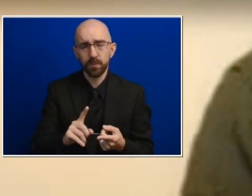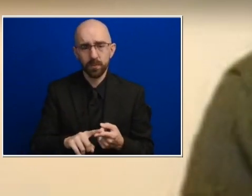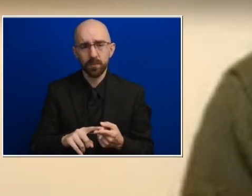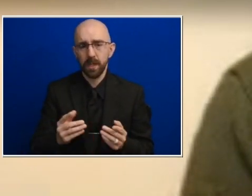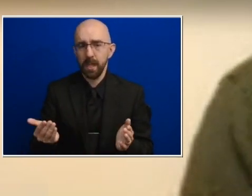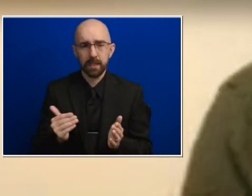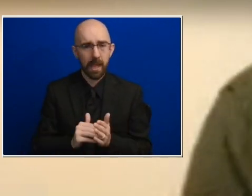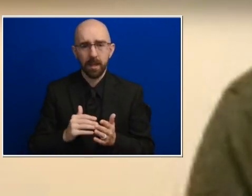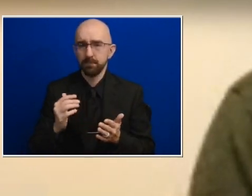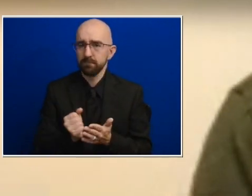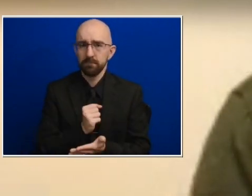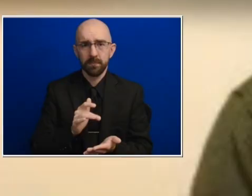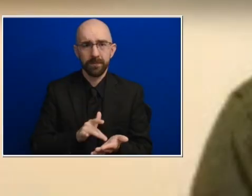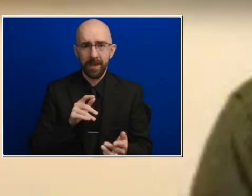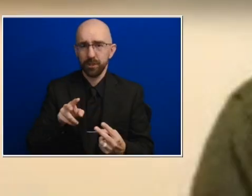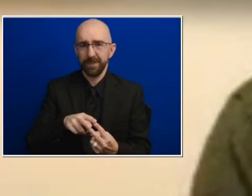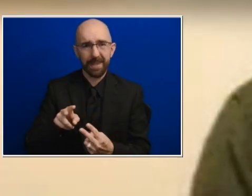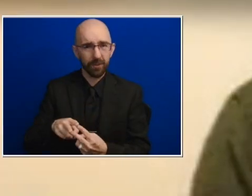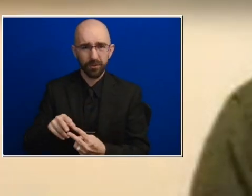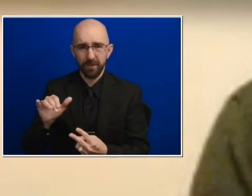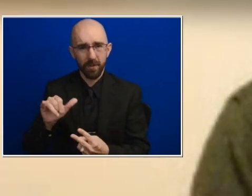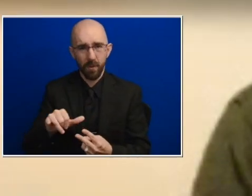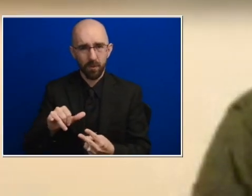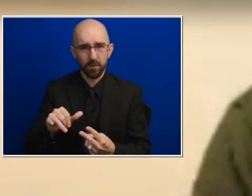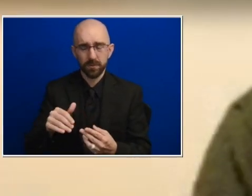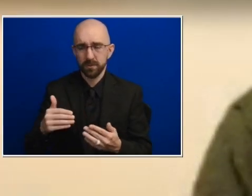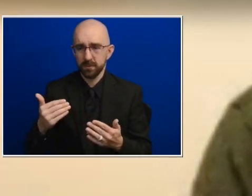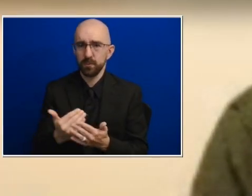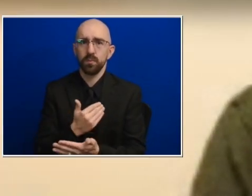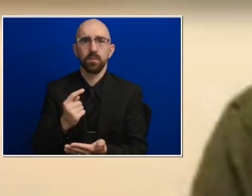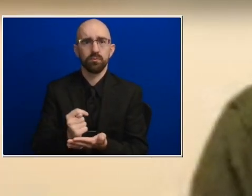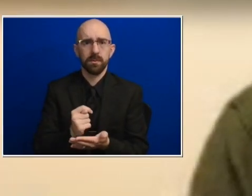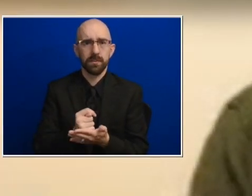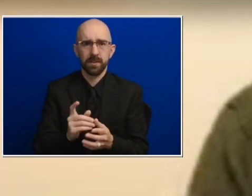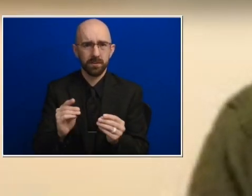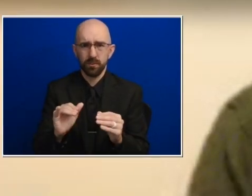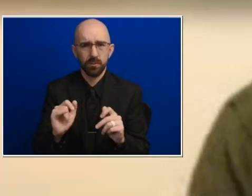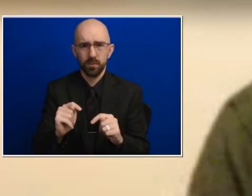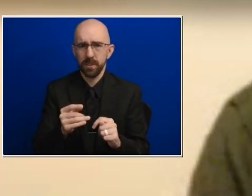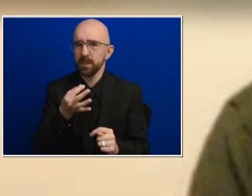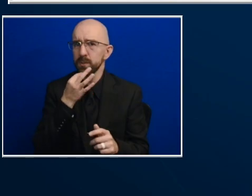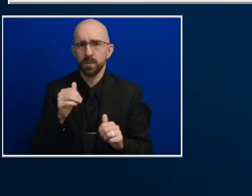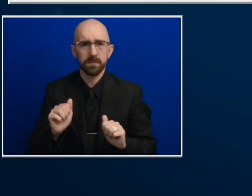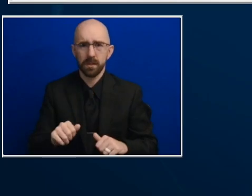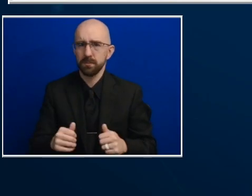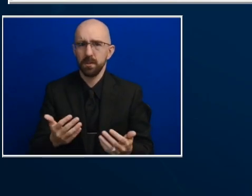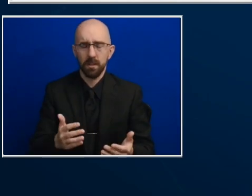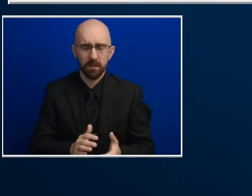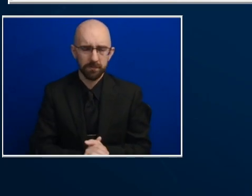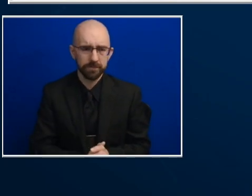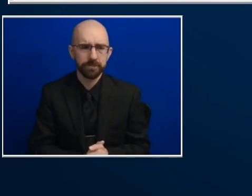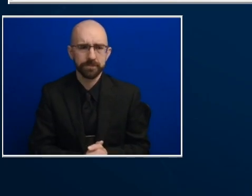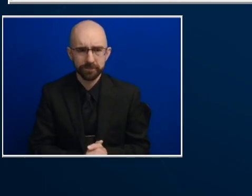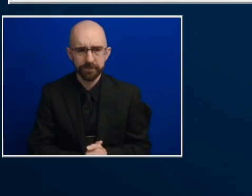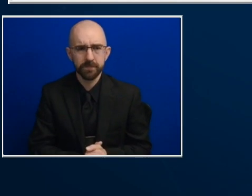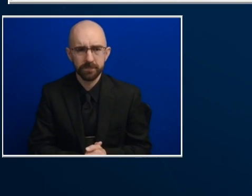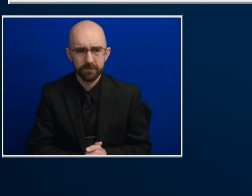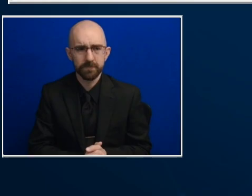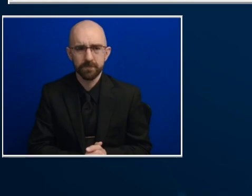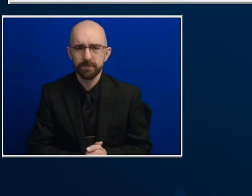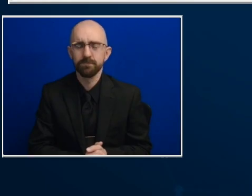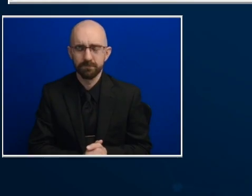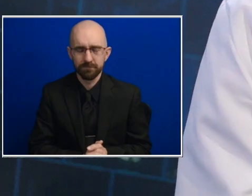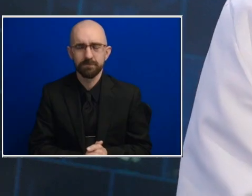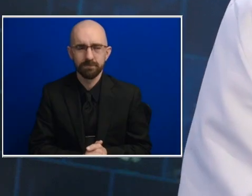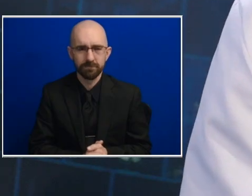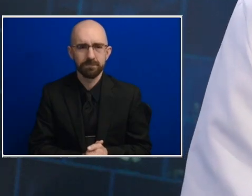again, take advantage of either one of these groundbreaking treatments, do it as soon as you can. Well, great.